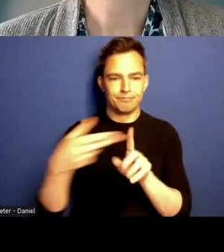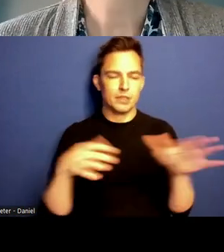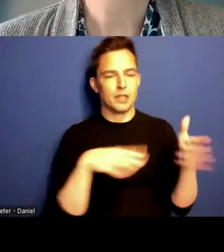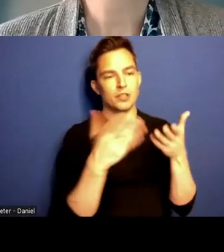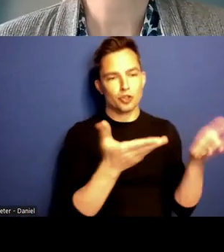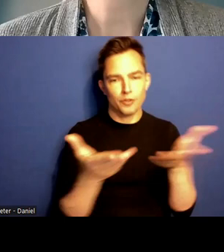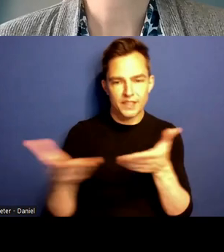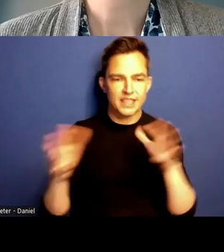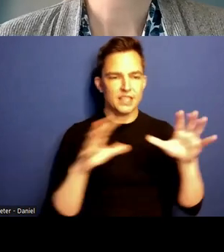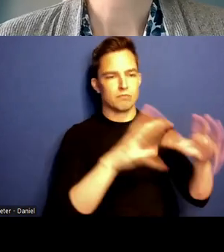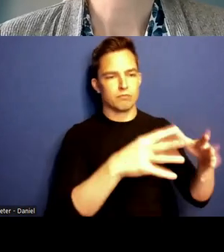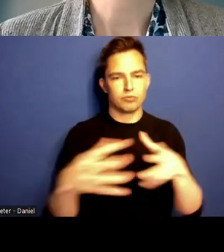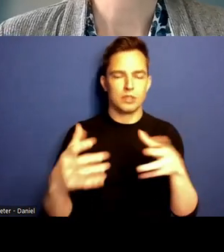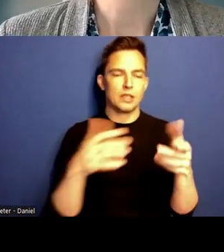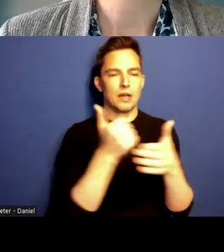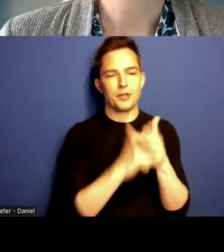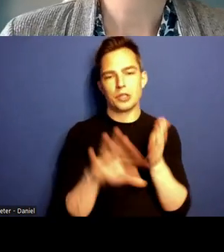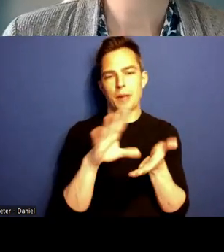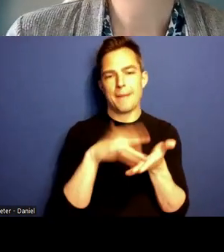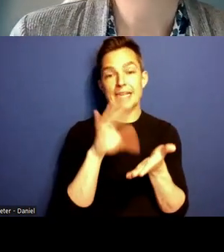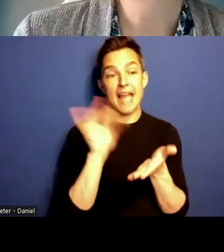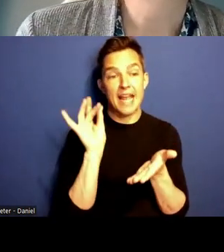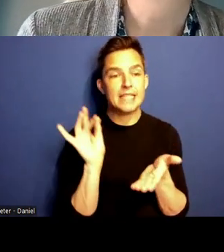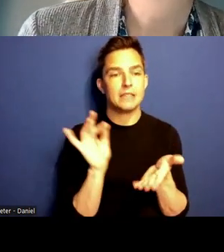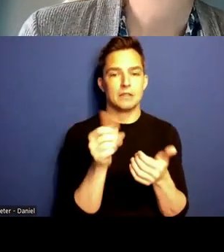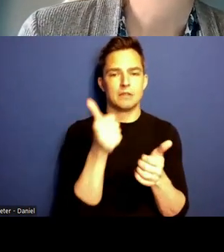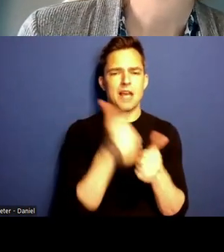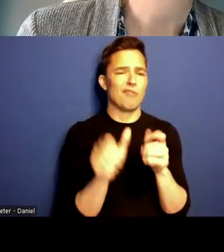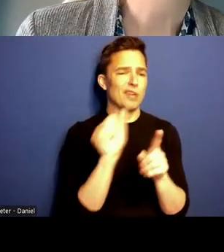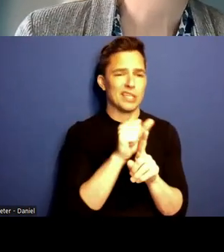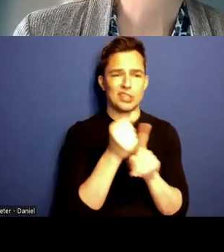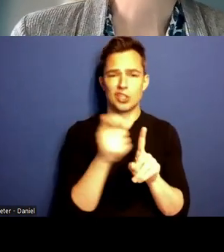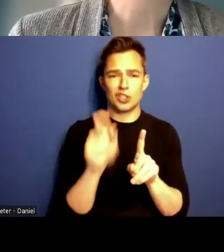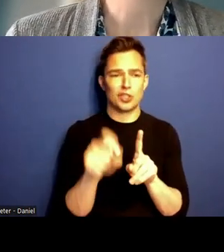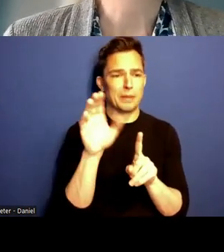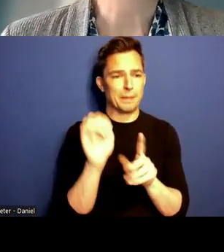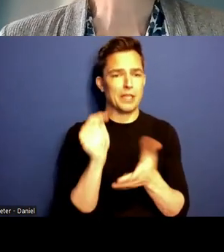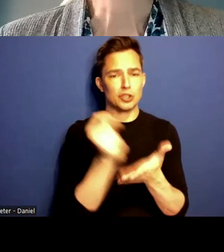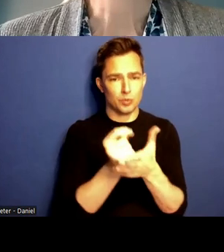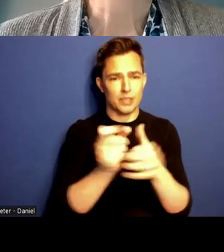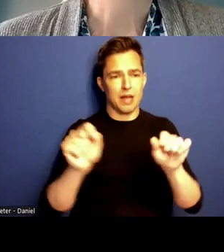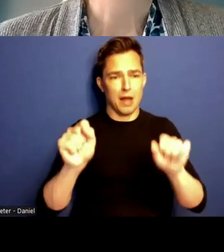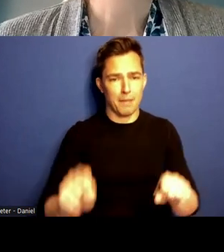and under Medicaid, you know, every condition should be treatable. We shouldn't be